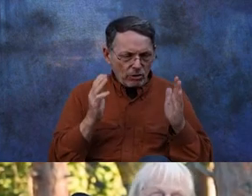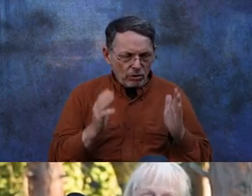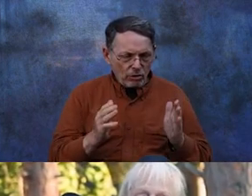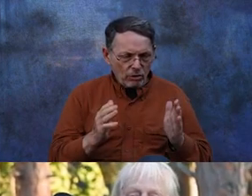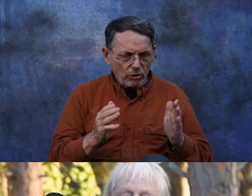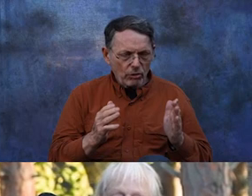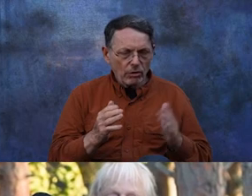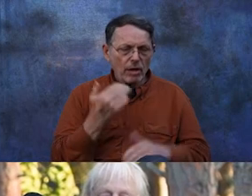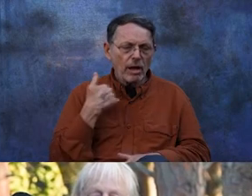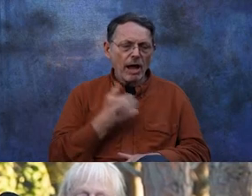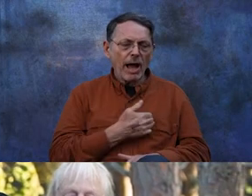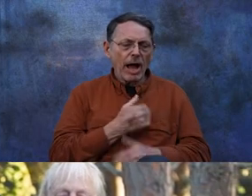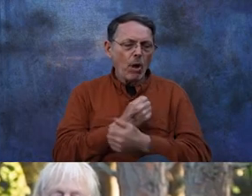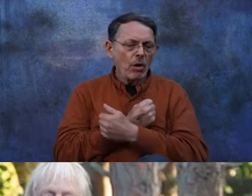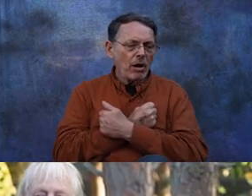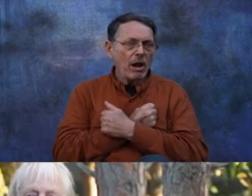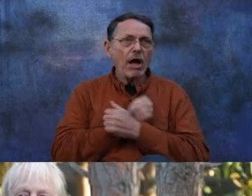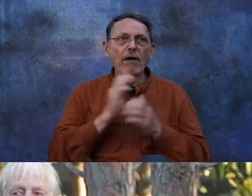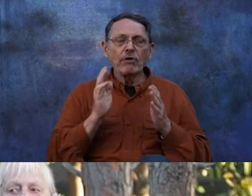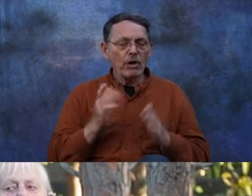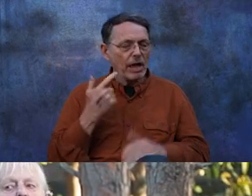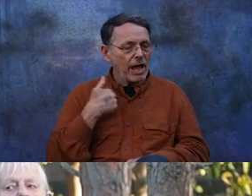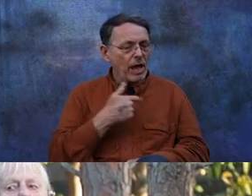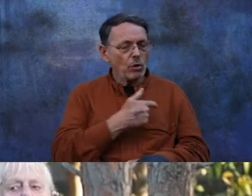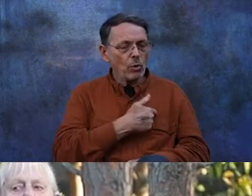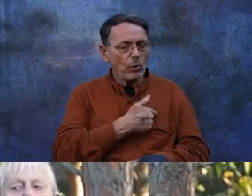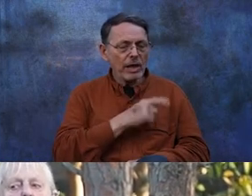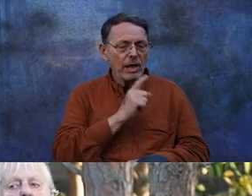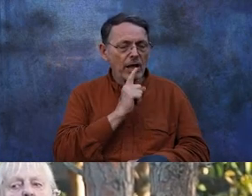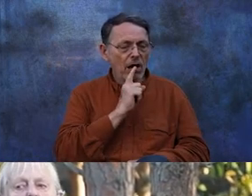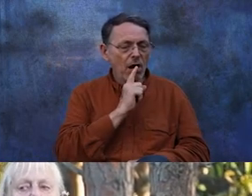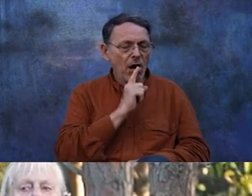healer, our lover, and we